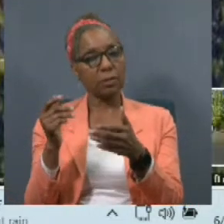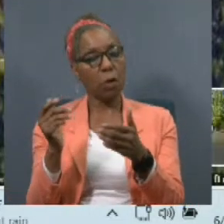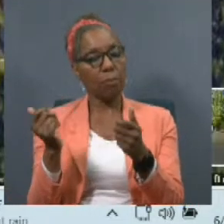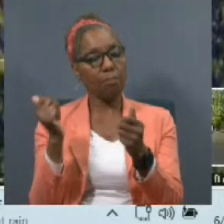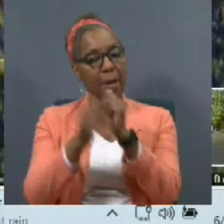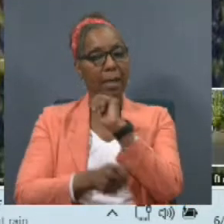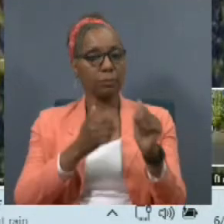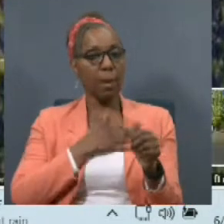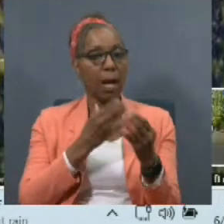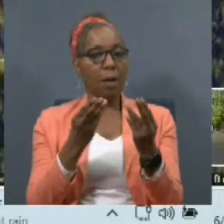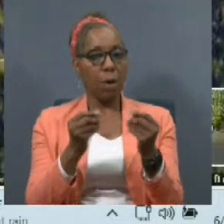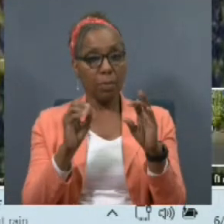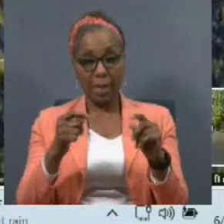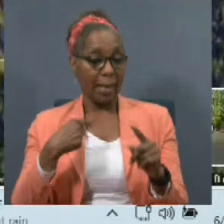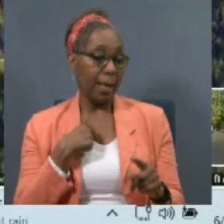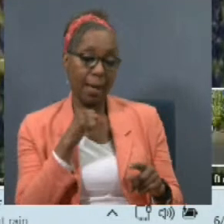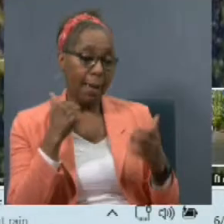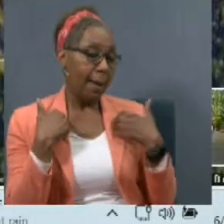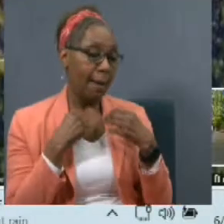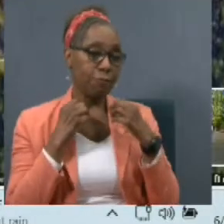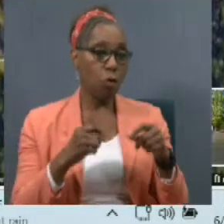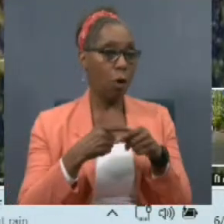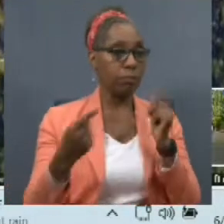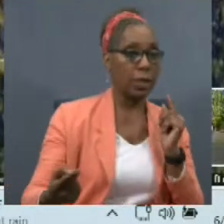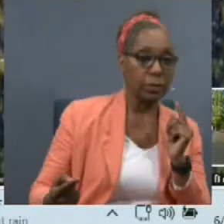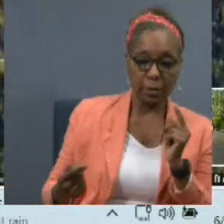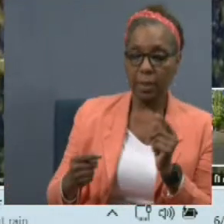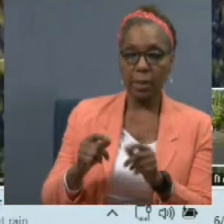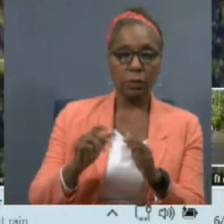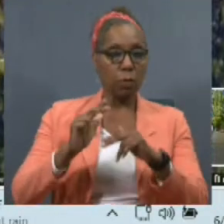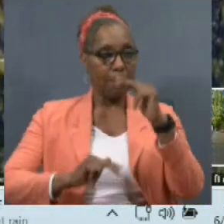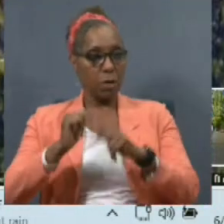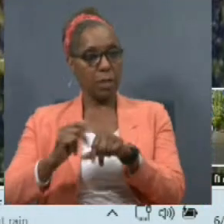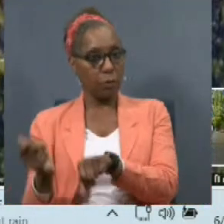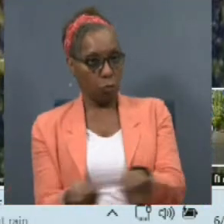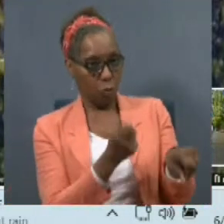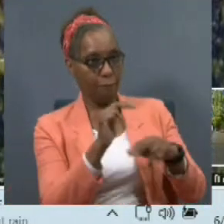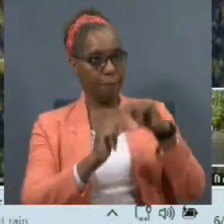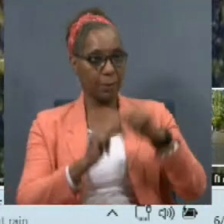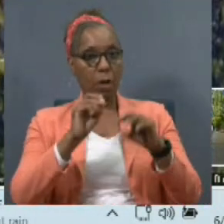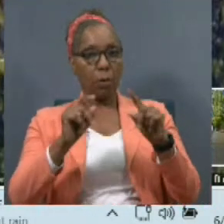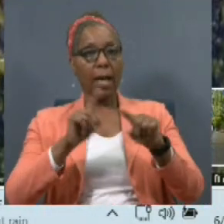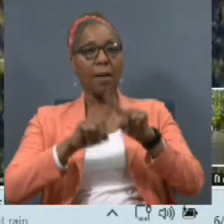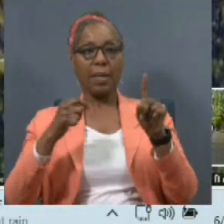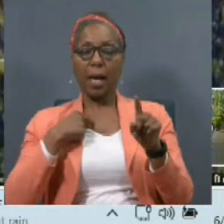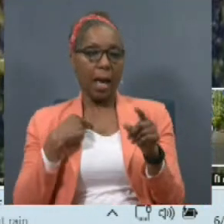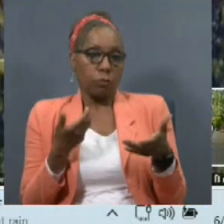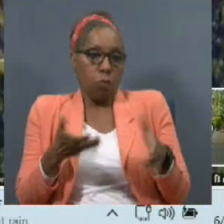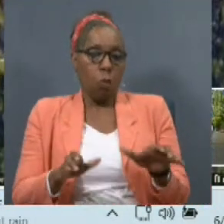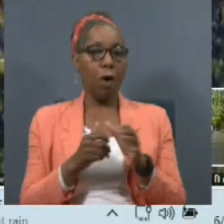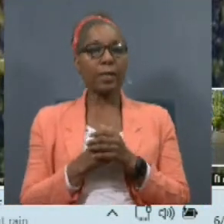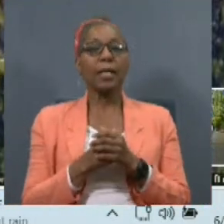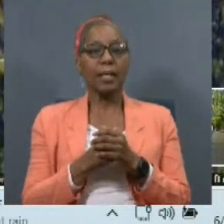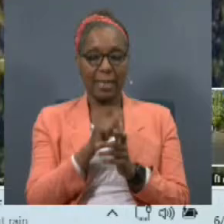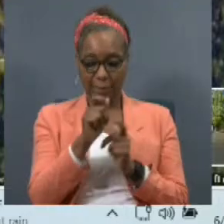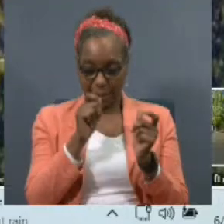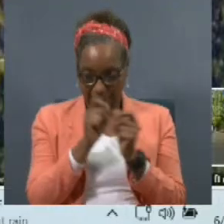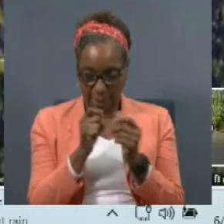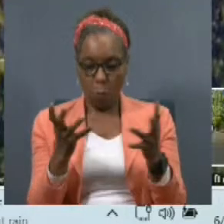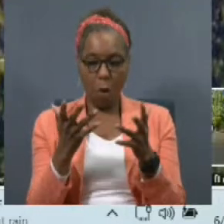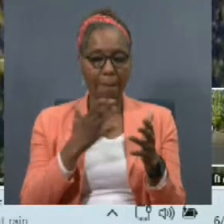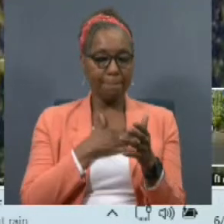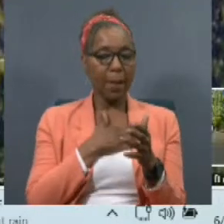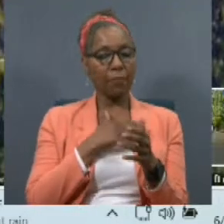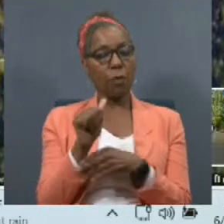I have no objection to building the golf facility. What I object to is exactly what my